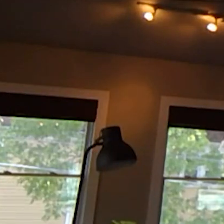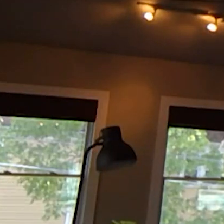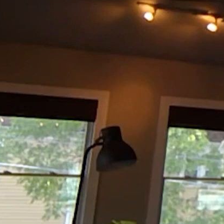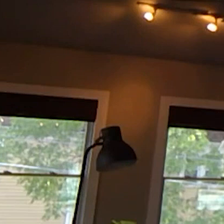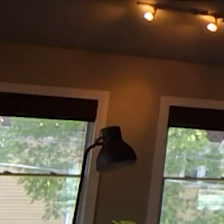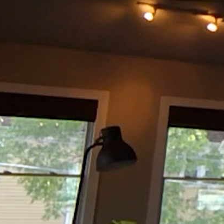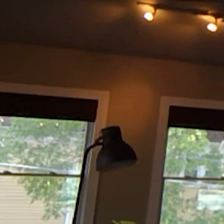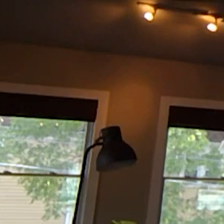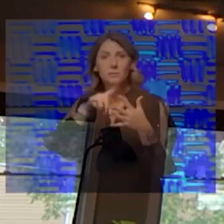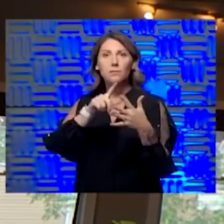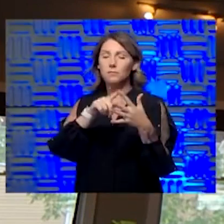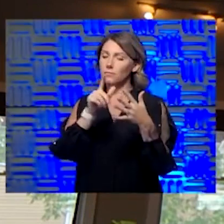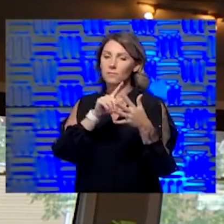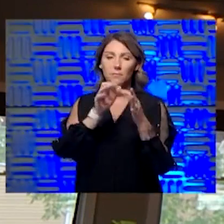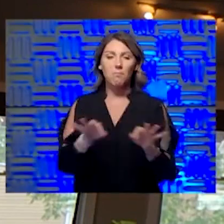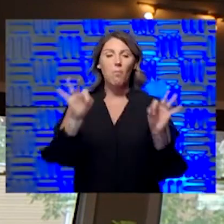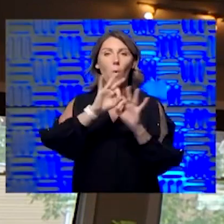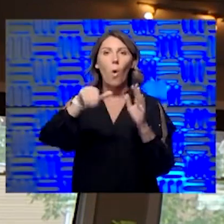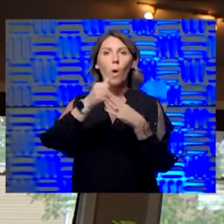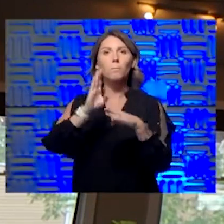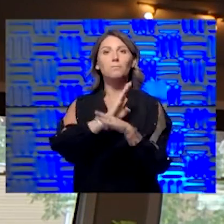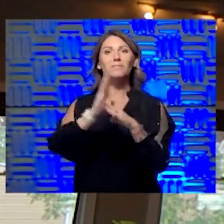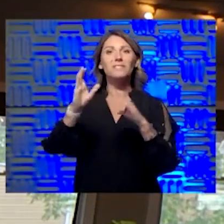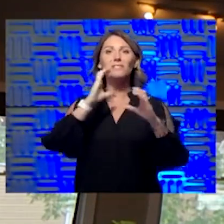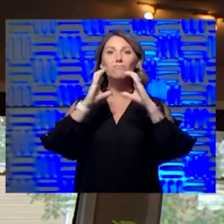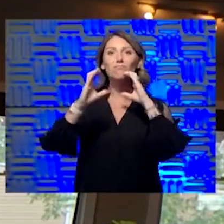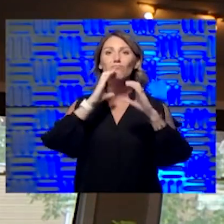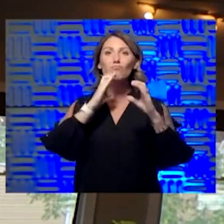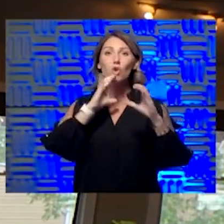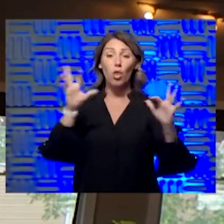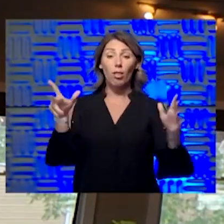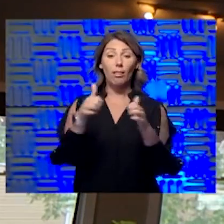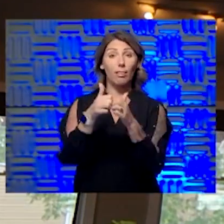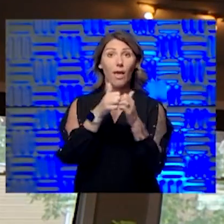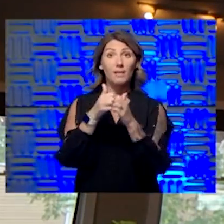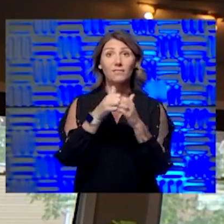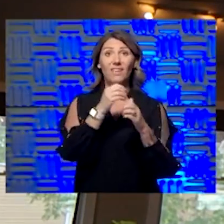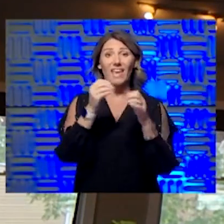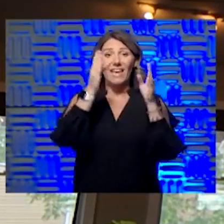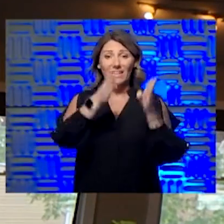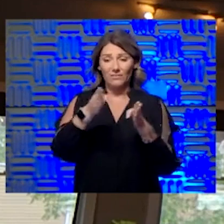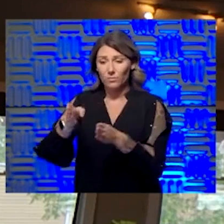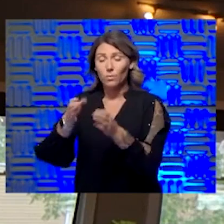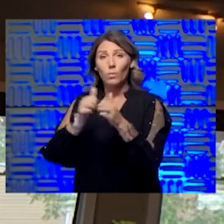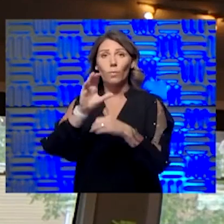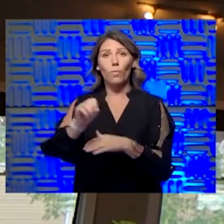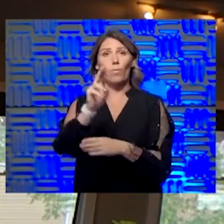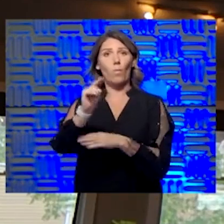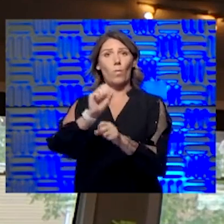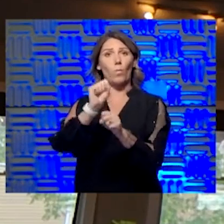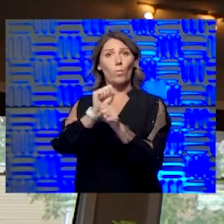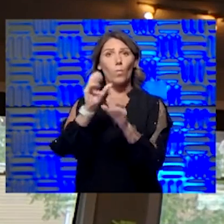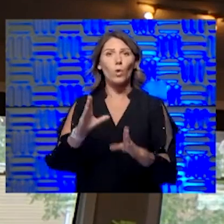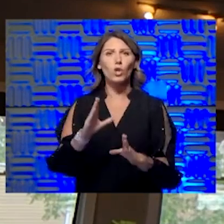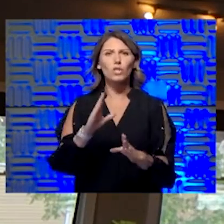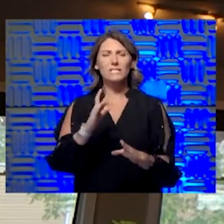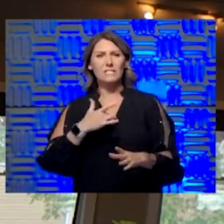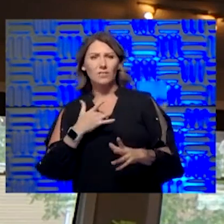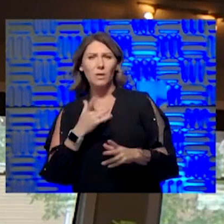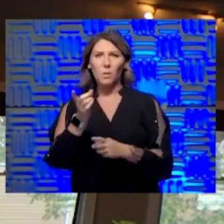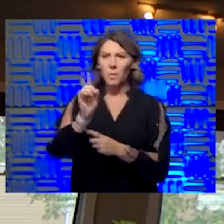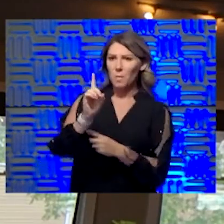home. We think that's very practical. We've talked about it in our own office. There's 33 of us. If all we're going to do is come back to our workspace